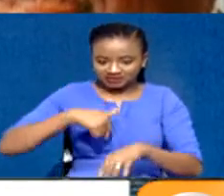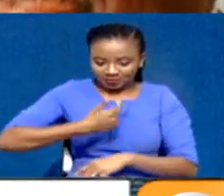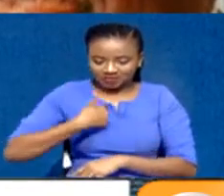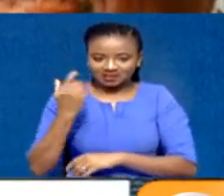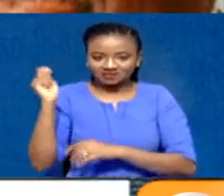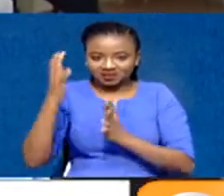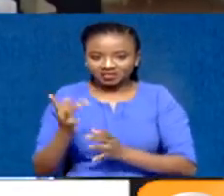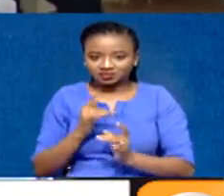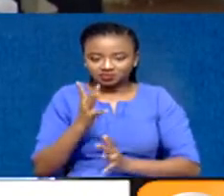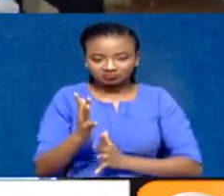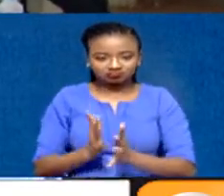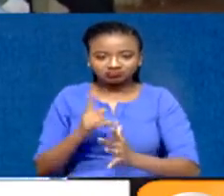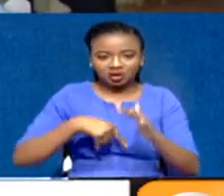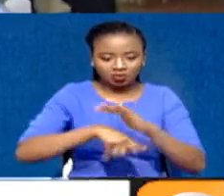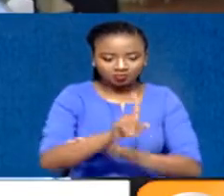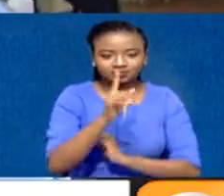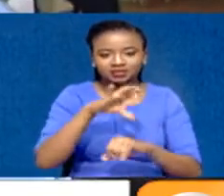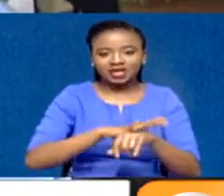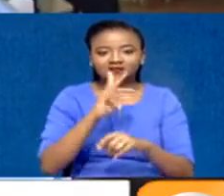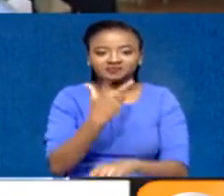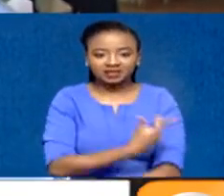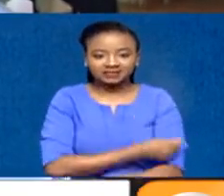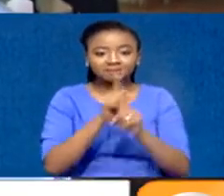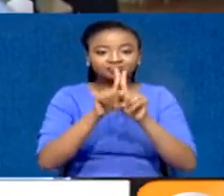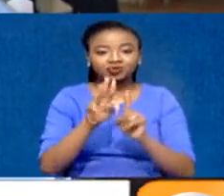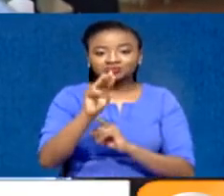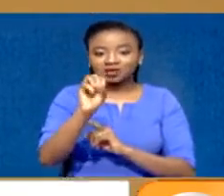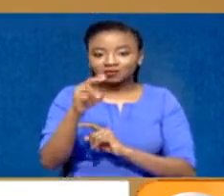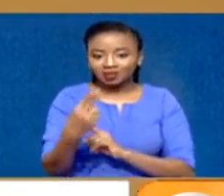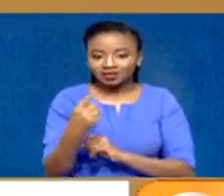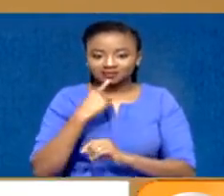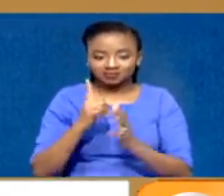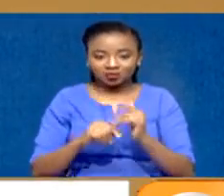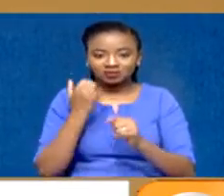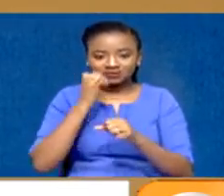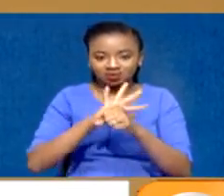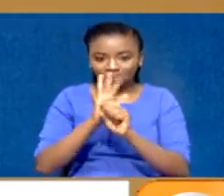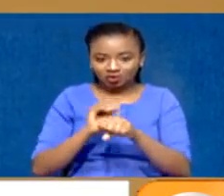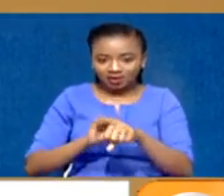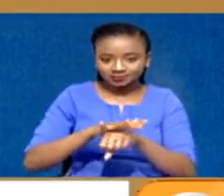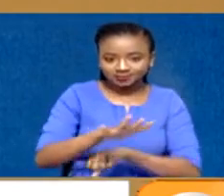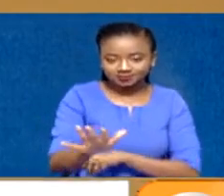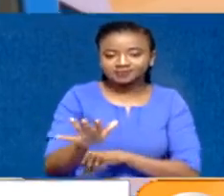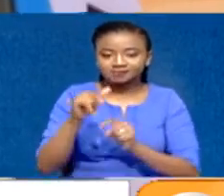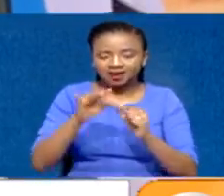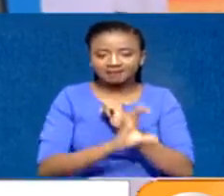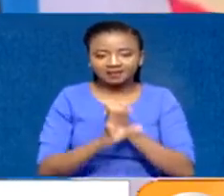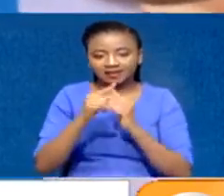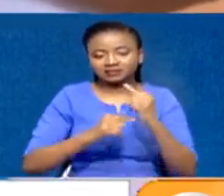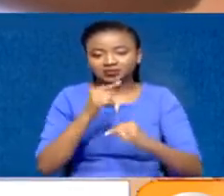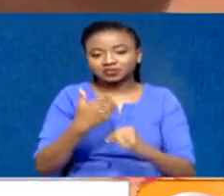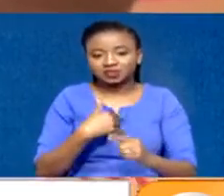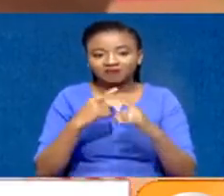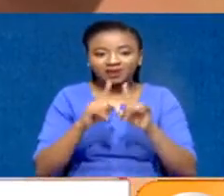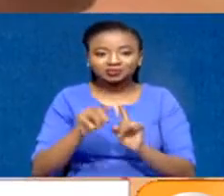for vaccination. Na huku takwimu za Wizara ya Afya zikiashiria kuwa maambukizi ya virusi vya SARS-CoV-2 yangali nchini, Wizara